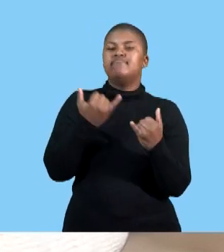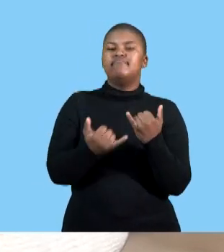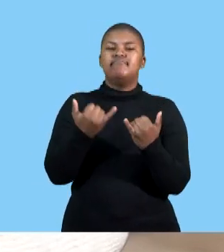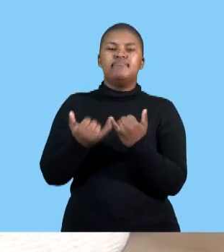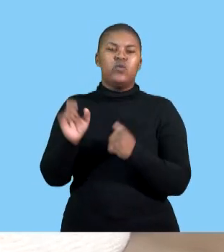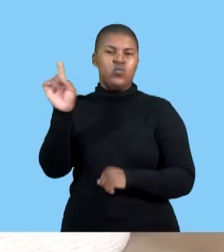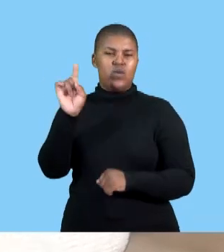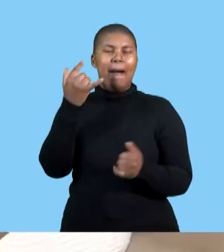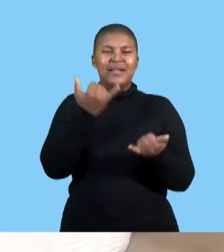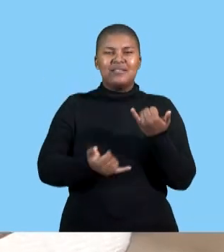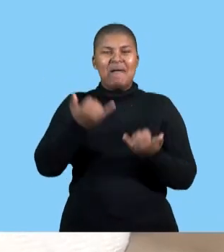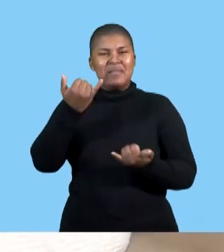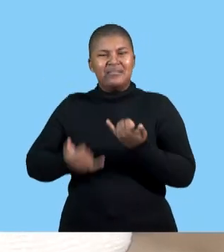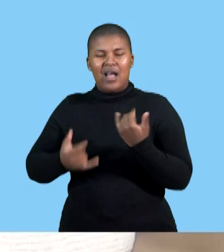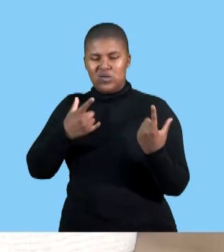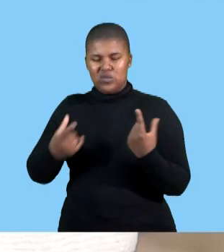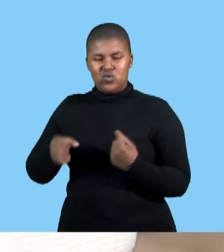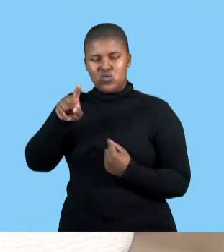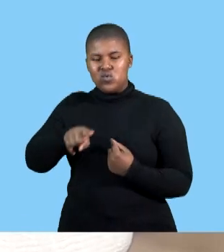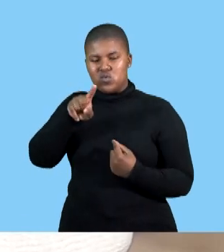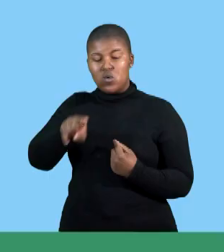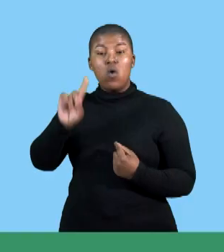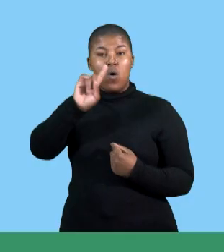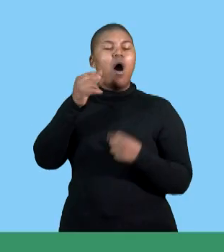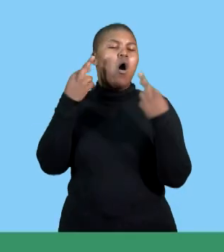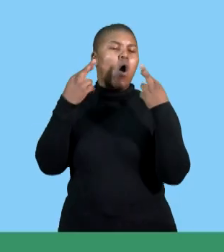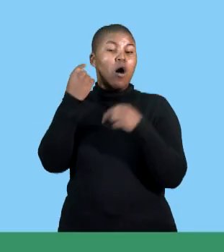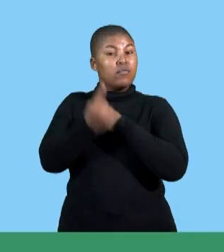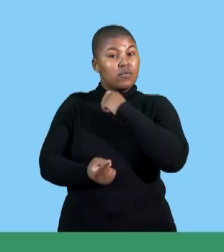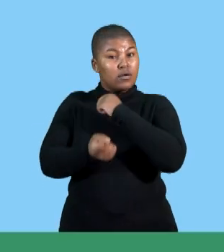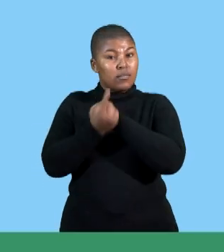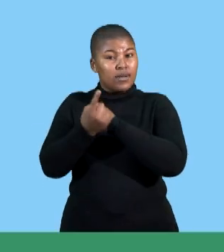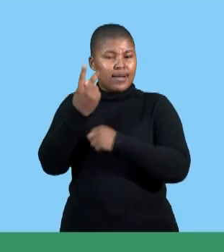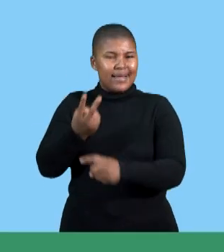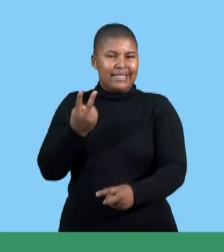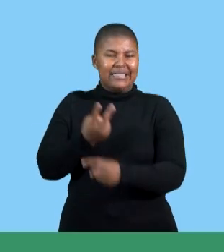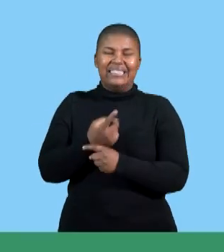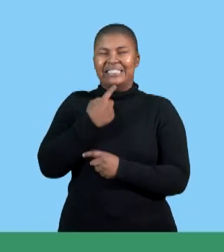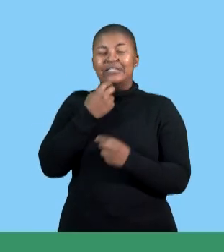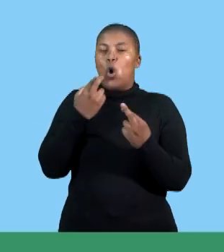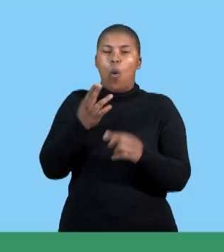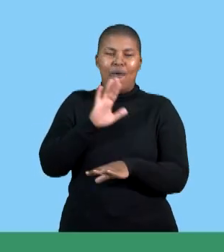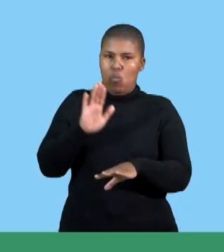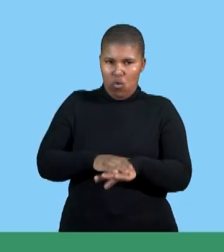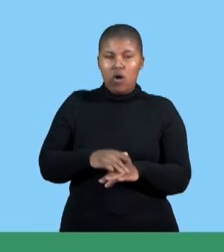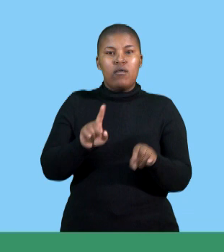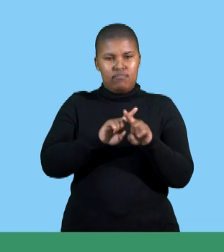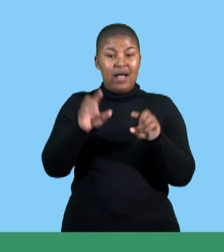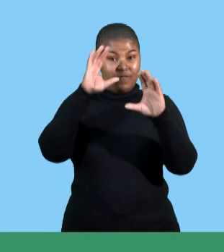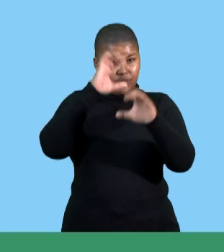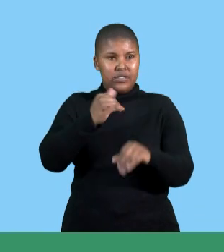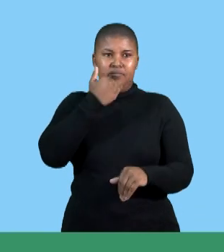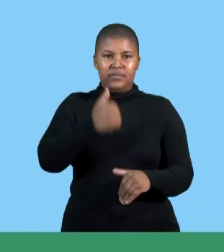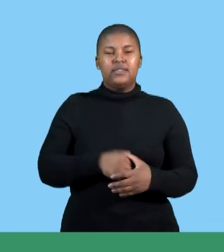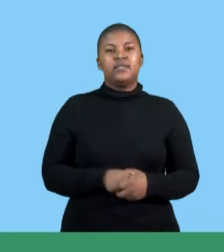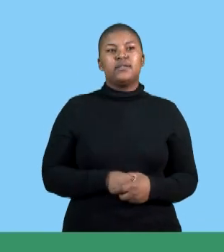these errors and hoping that they will never happen again, but you need to pay special attention to these errors. It